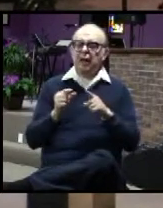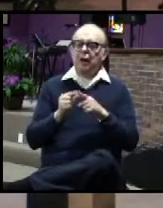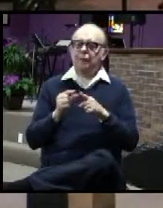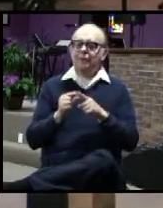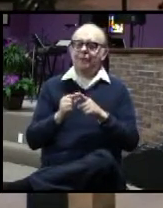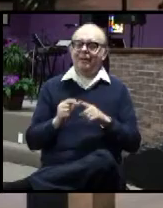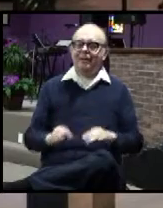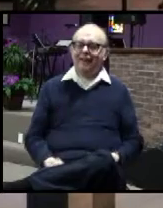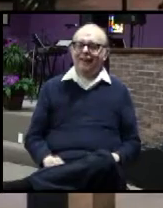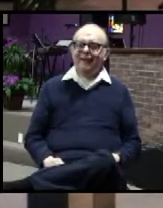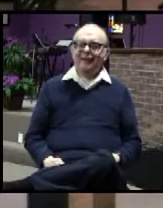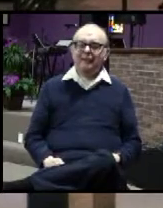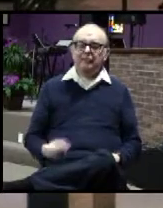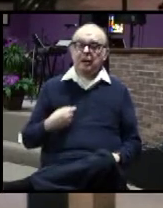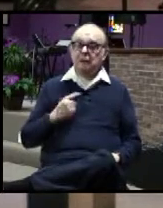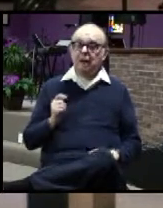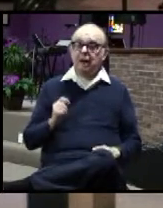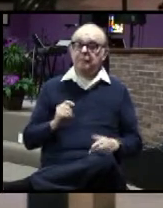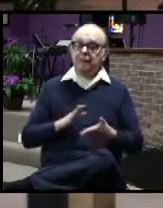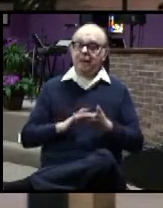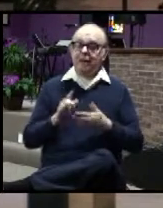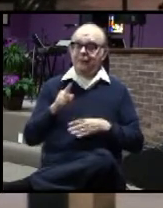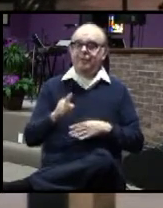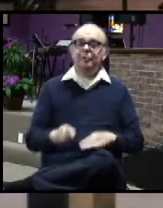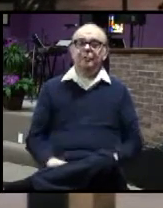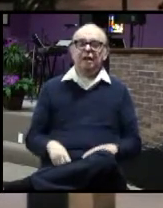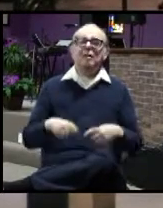I'm just trying to be nice.